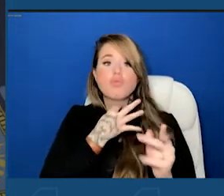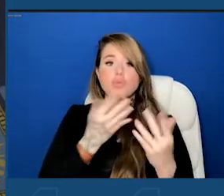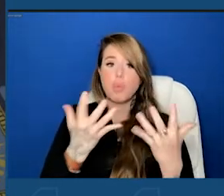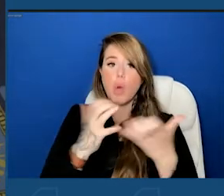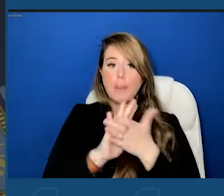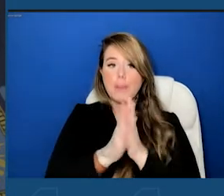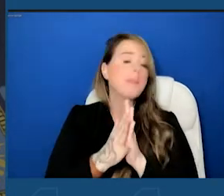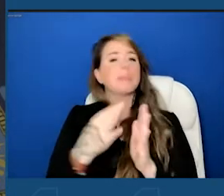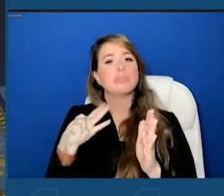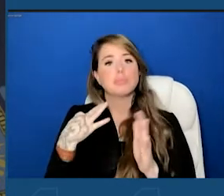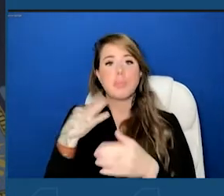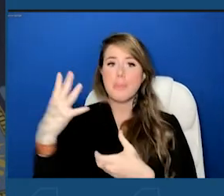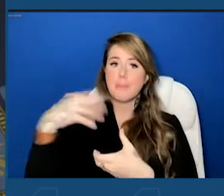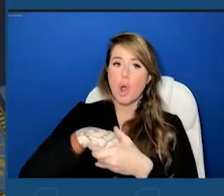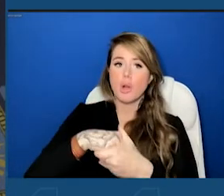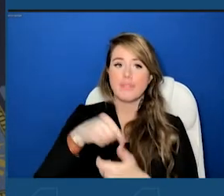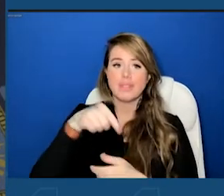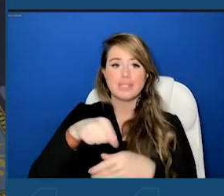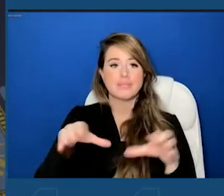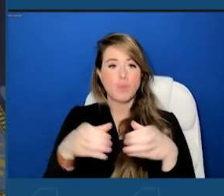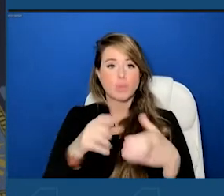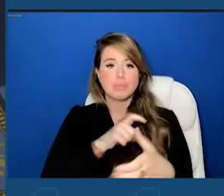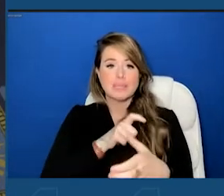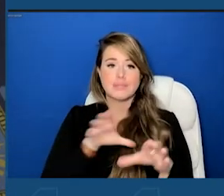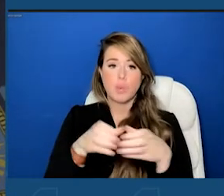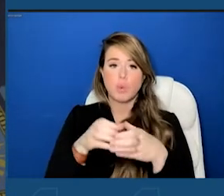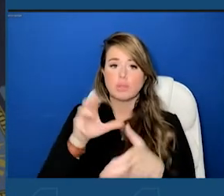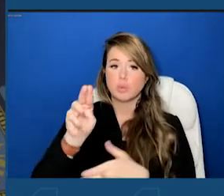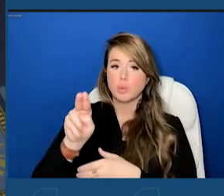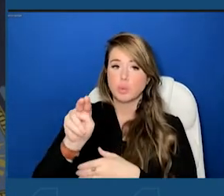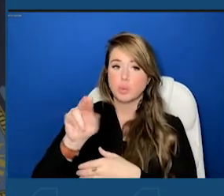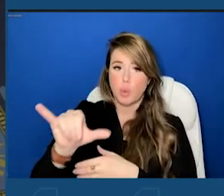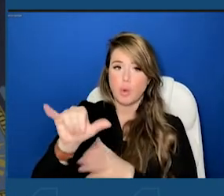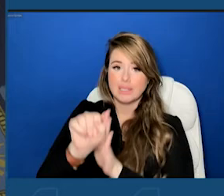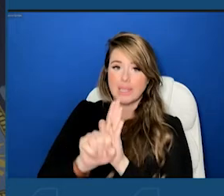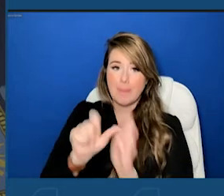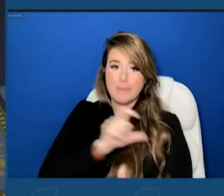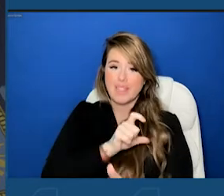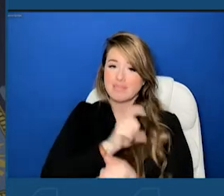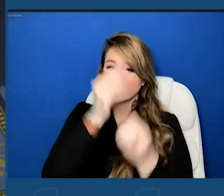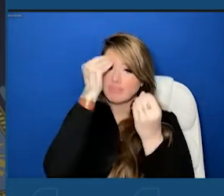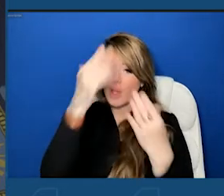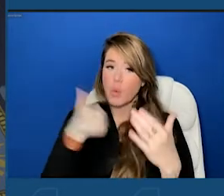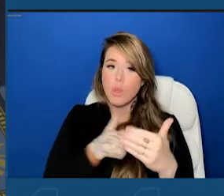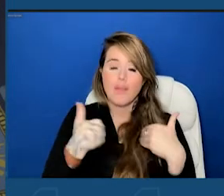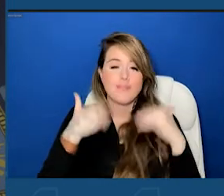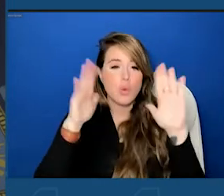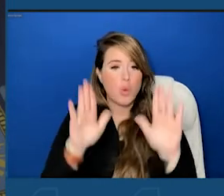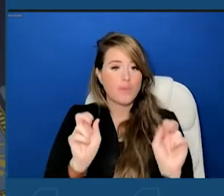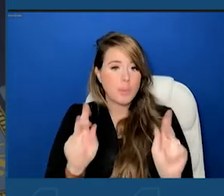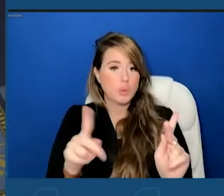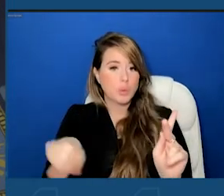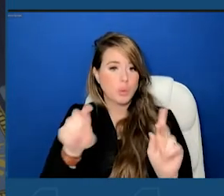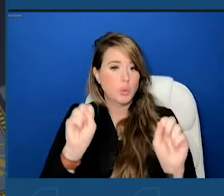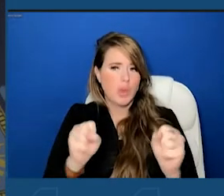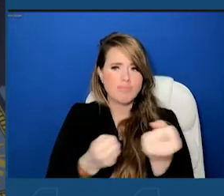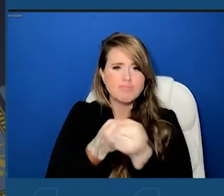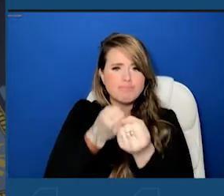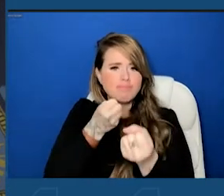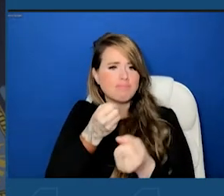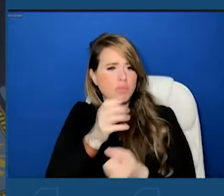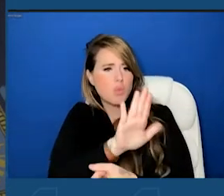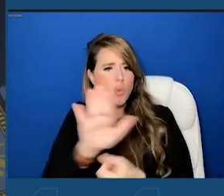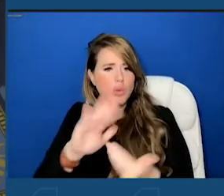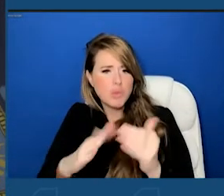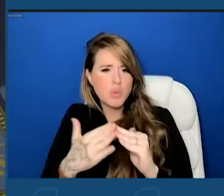of the proud force of the New York State Police. There are great opportunities to really make a difference in your communities, and I want to continue funding those